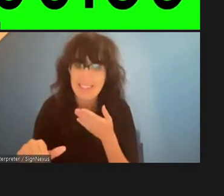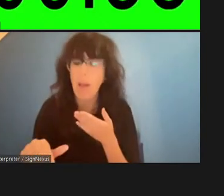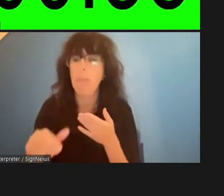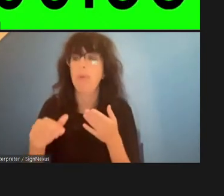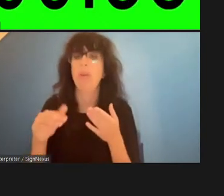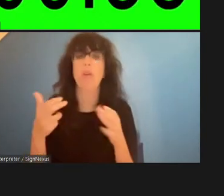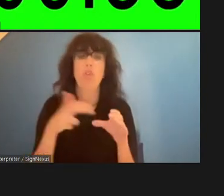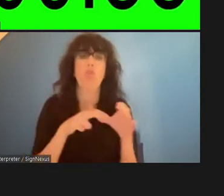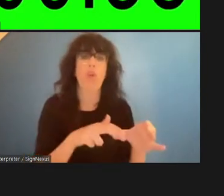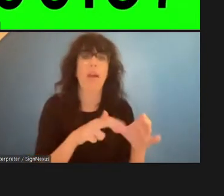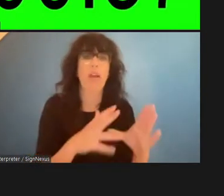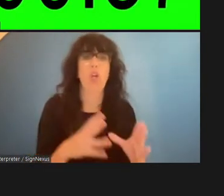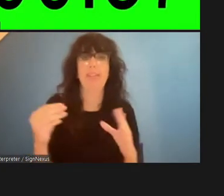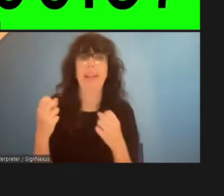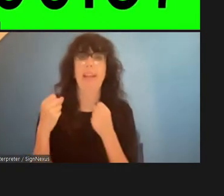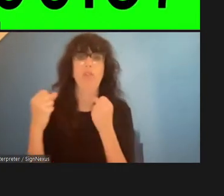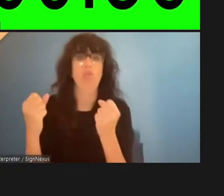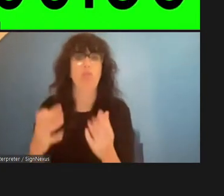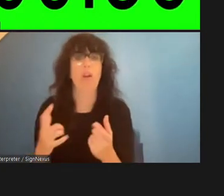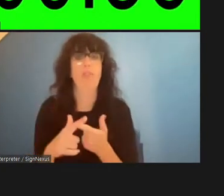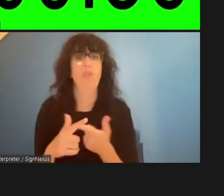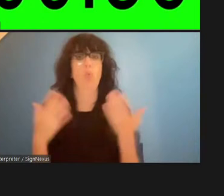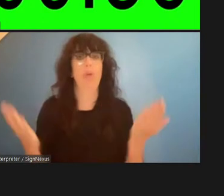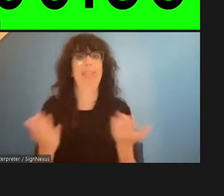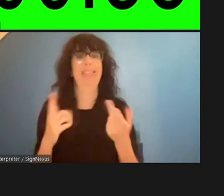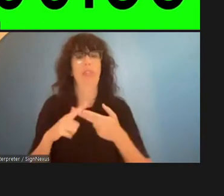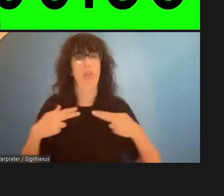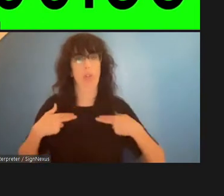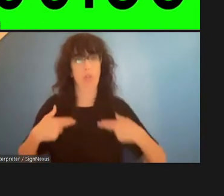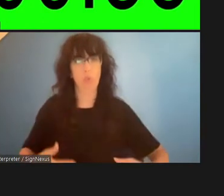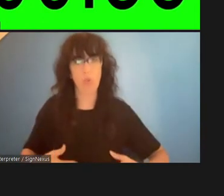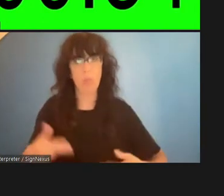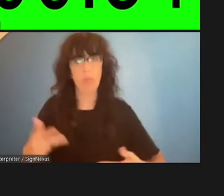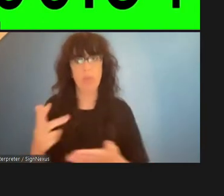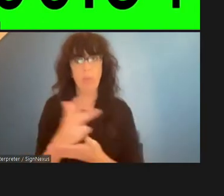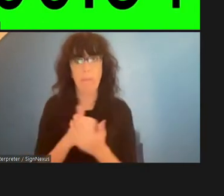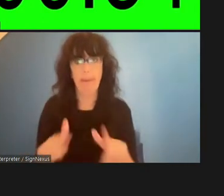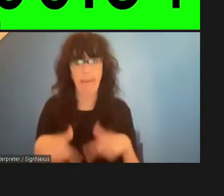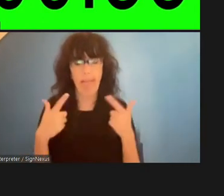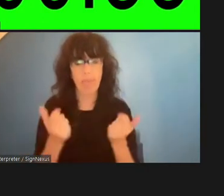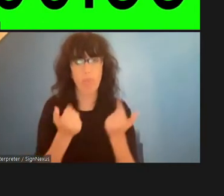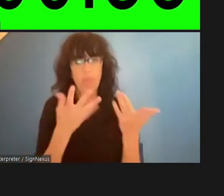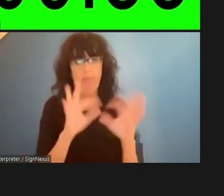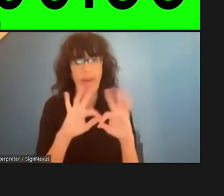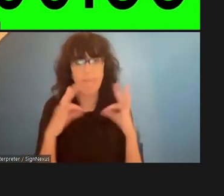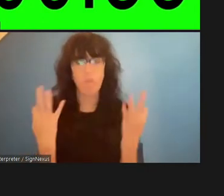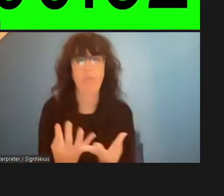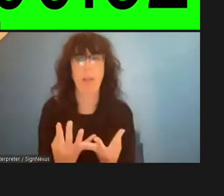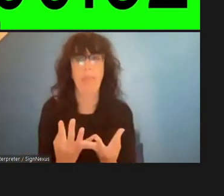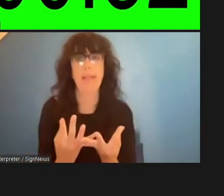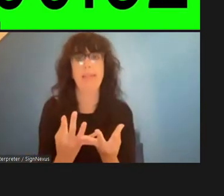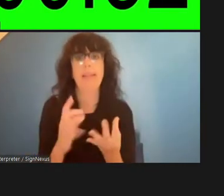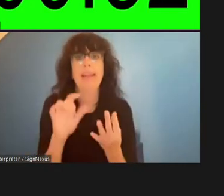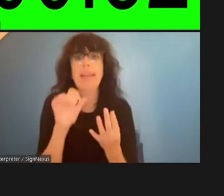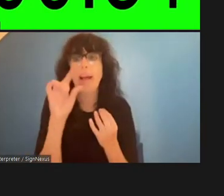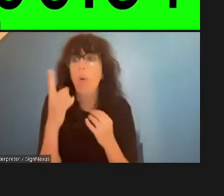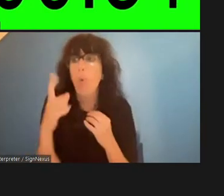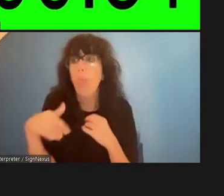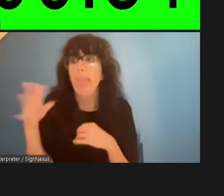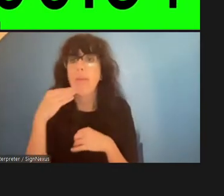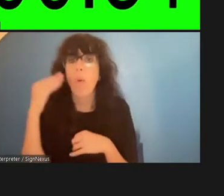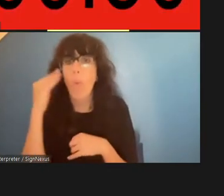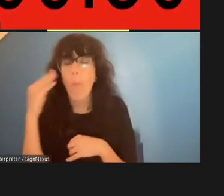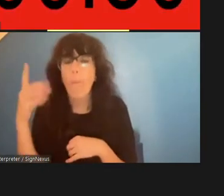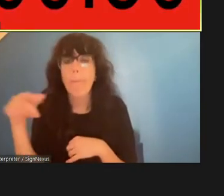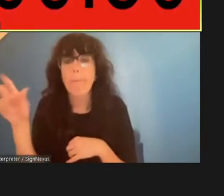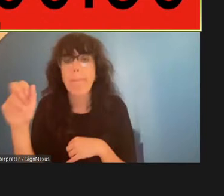drivers you know we are here as a human being we have to make a living to provide for our family not only back home but for the families here we have